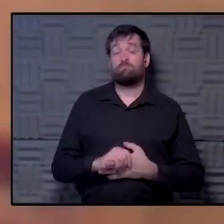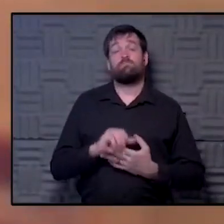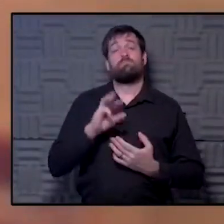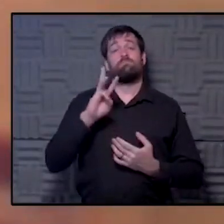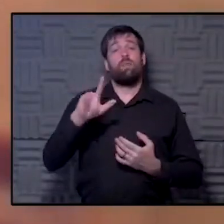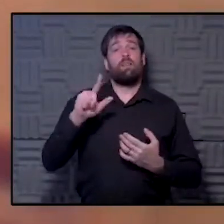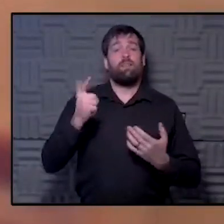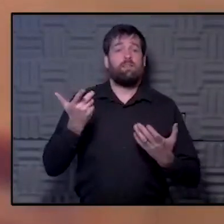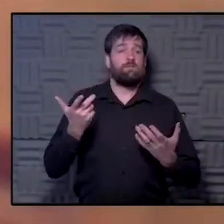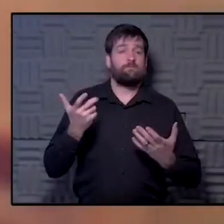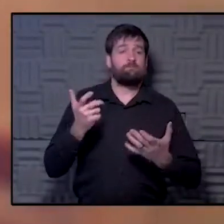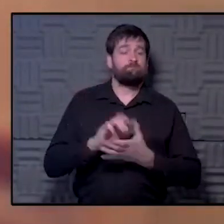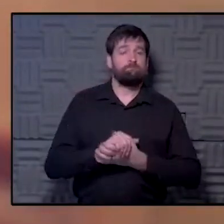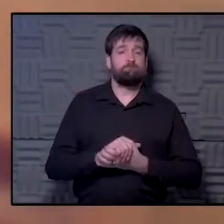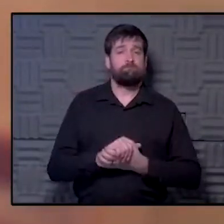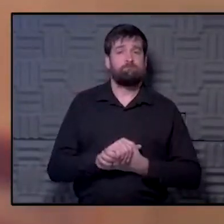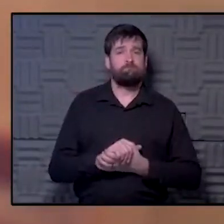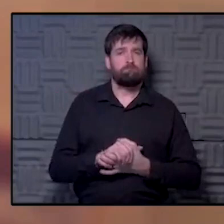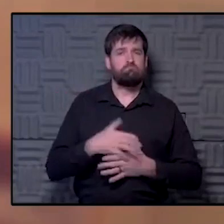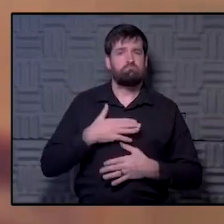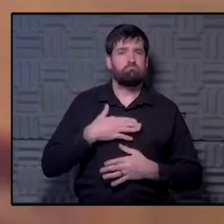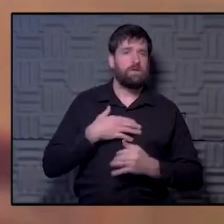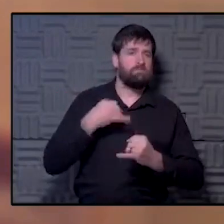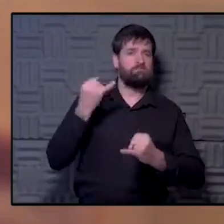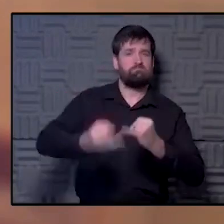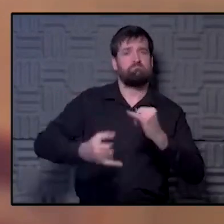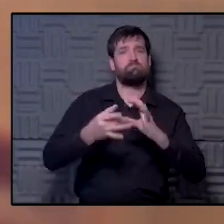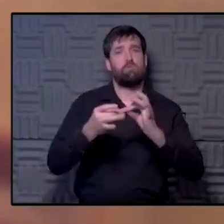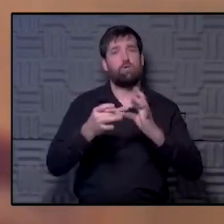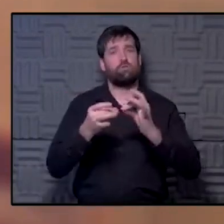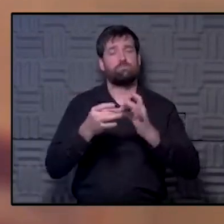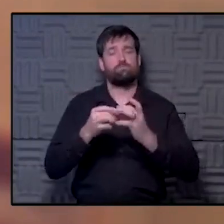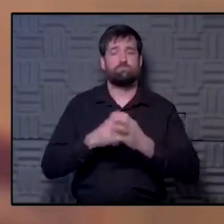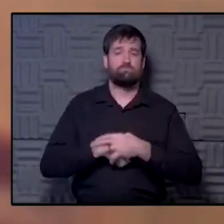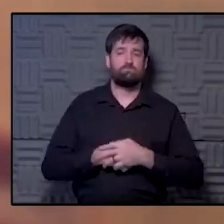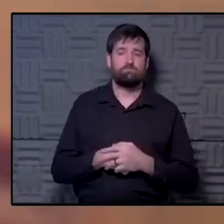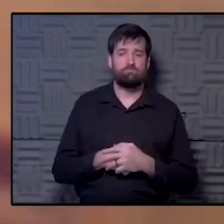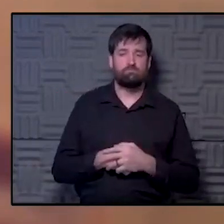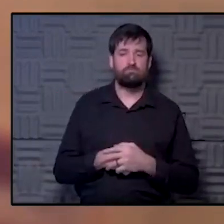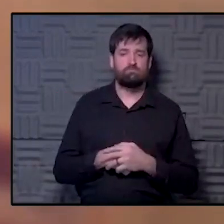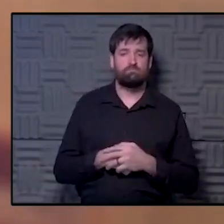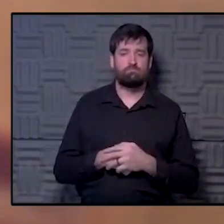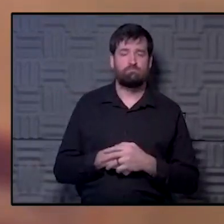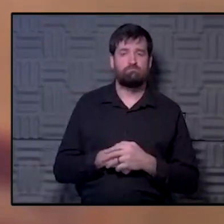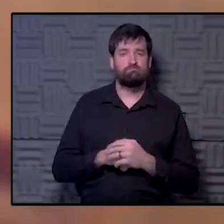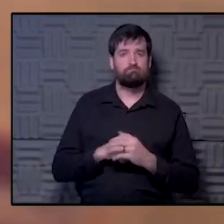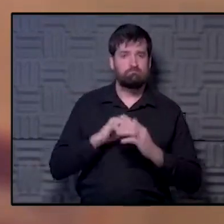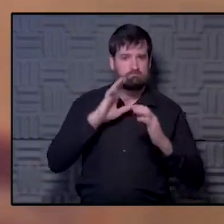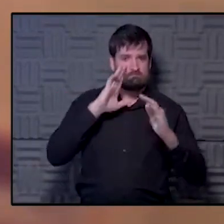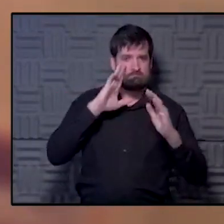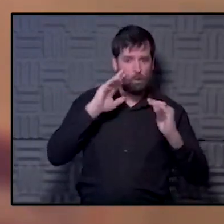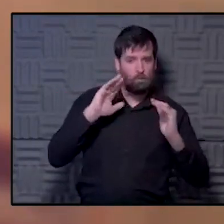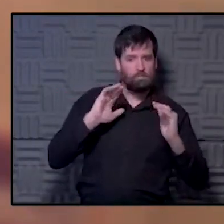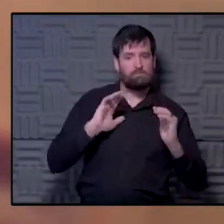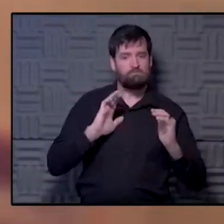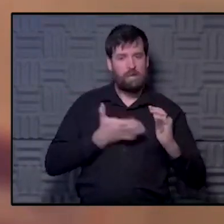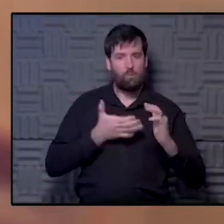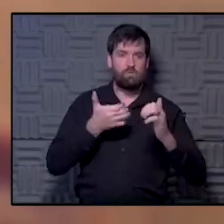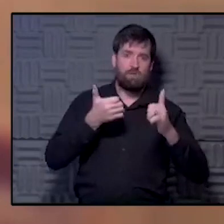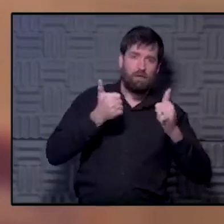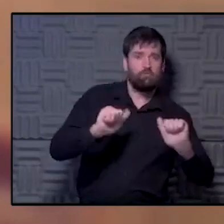Well, my final thought is, I hope that in our efforts we